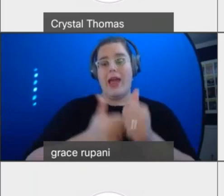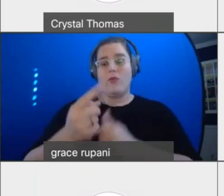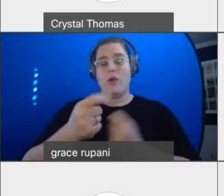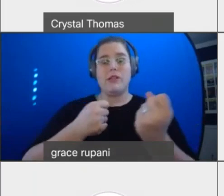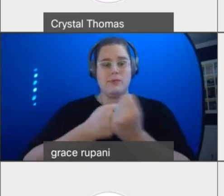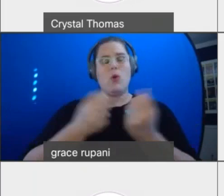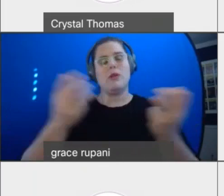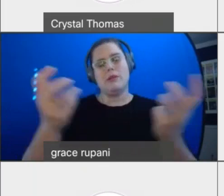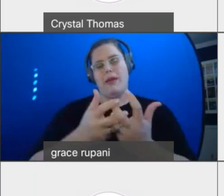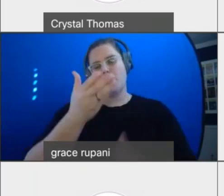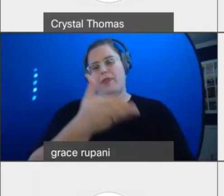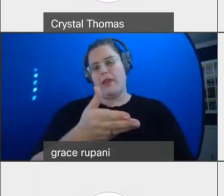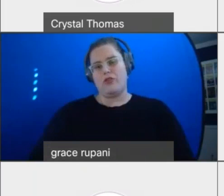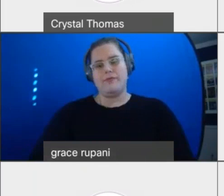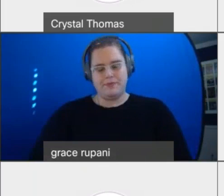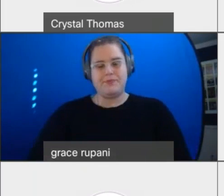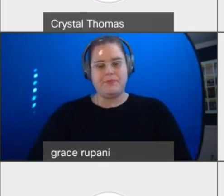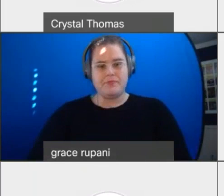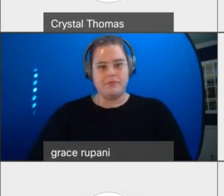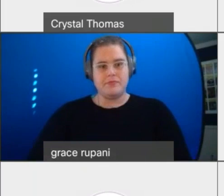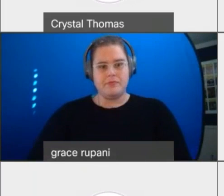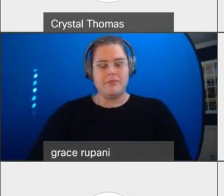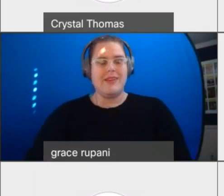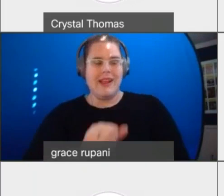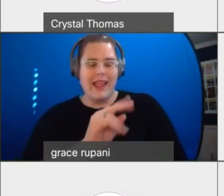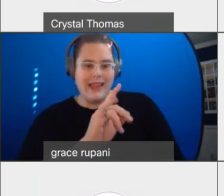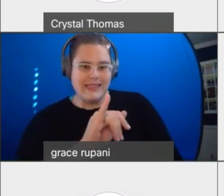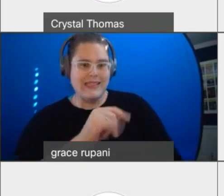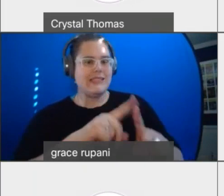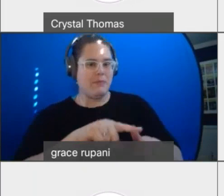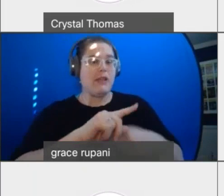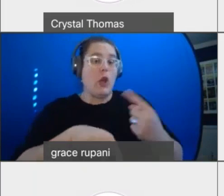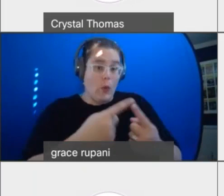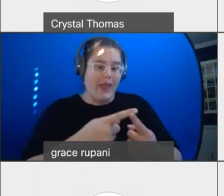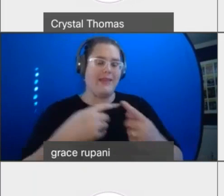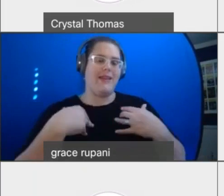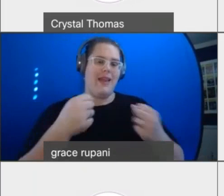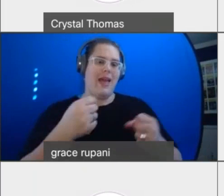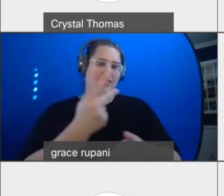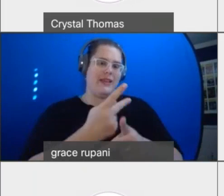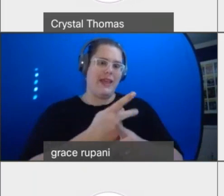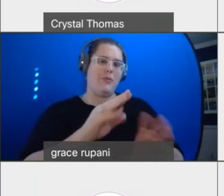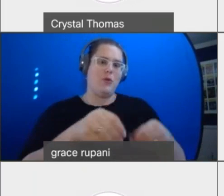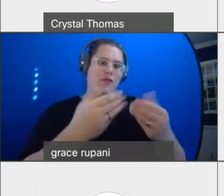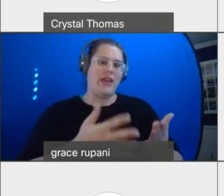CRISP. Depending on when the healthcare provider enters it. Yes. Yeah.